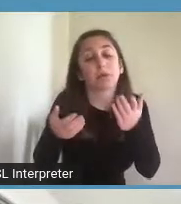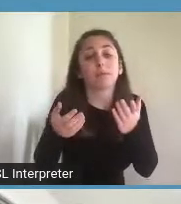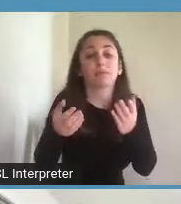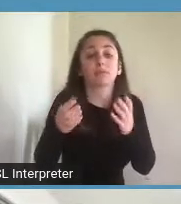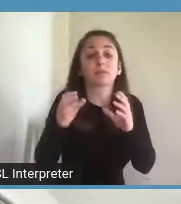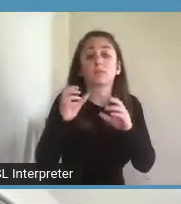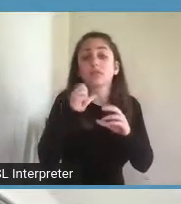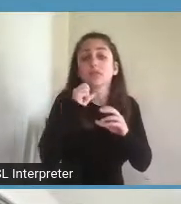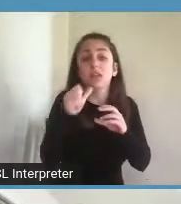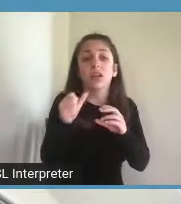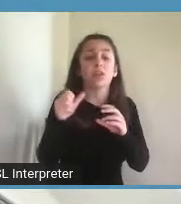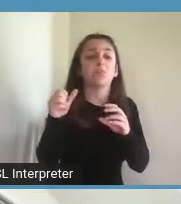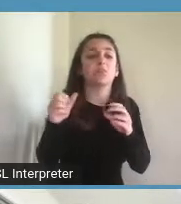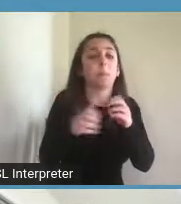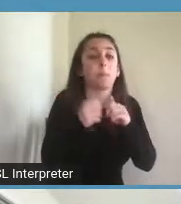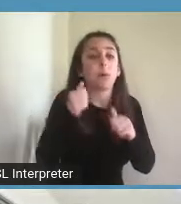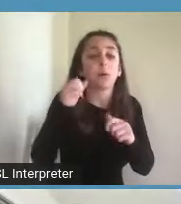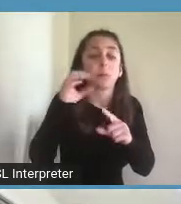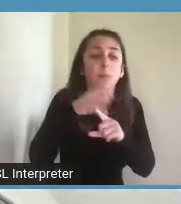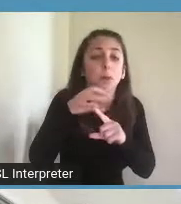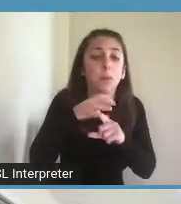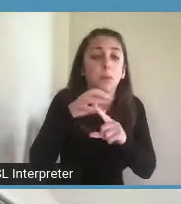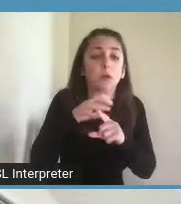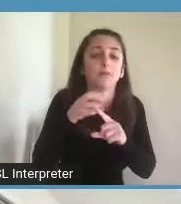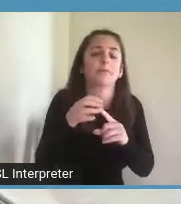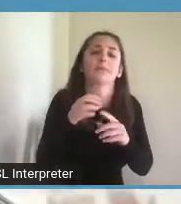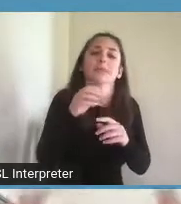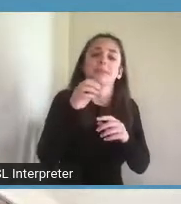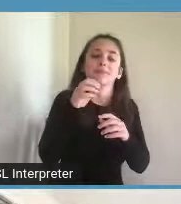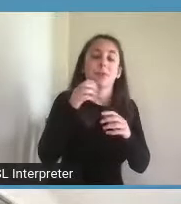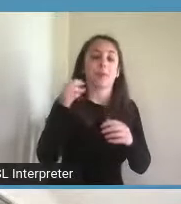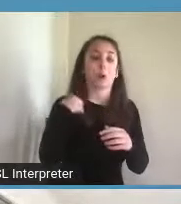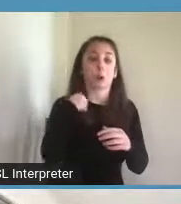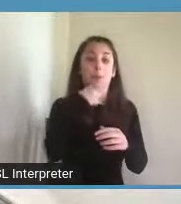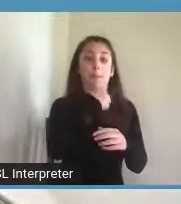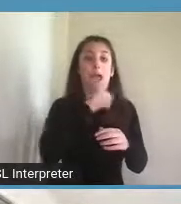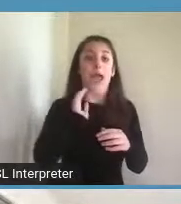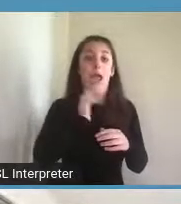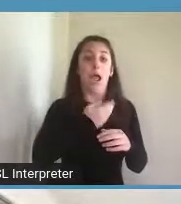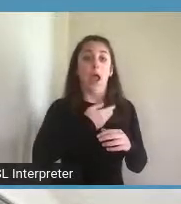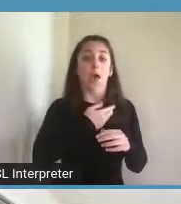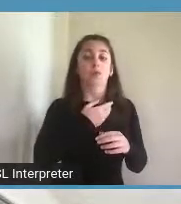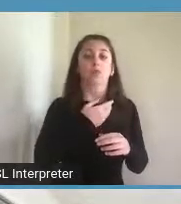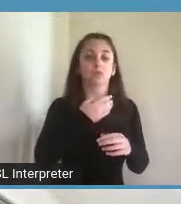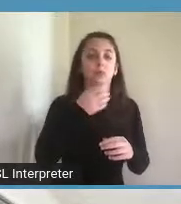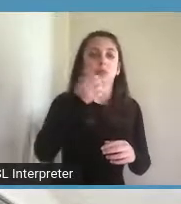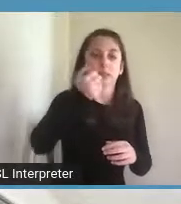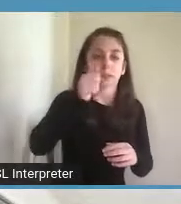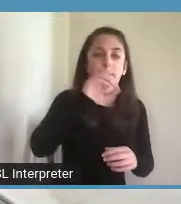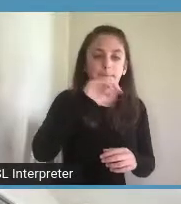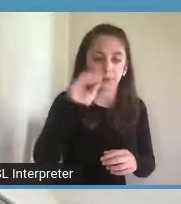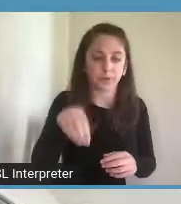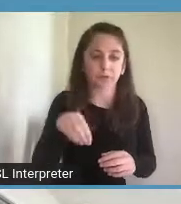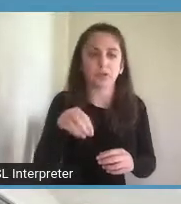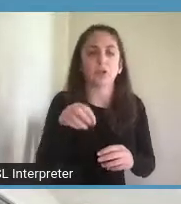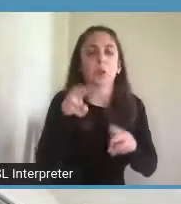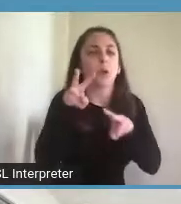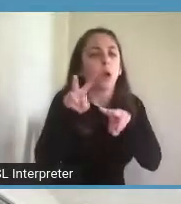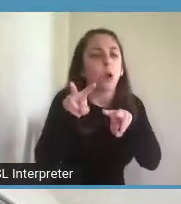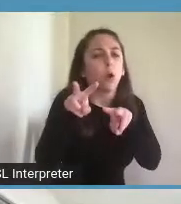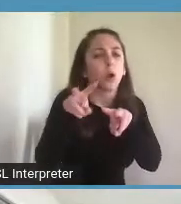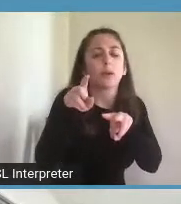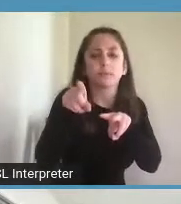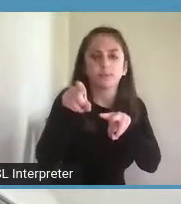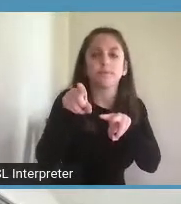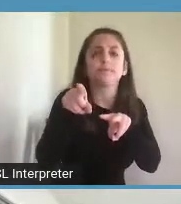you can see it's actually 10% of our page views. So that means if you look at all the pages on our site that people are spending time